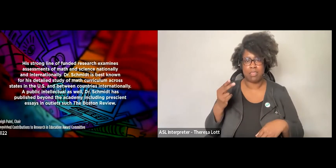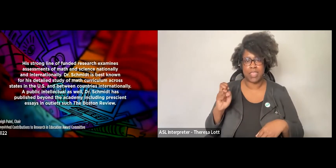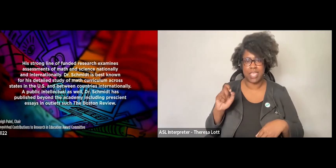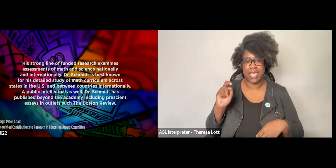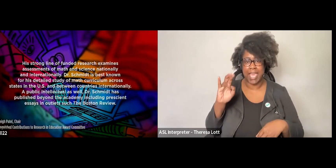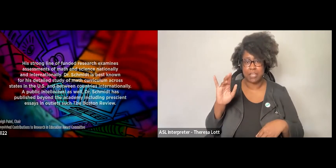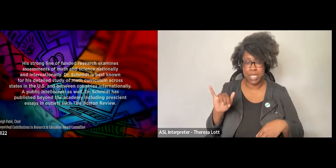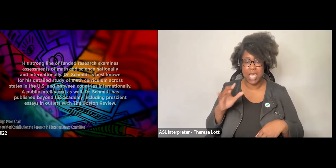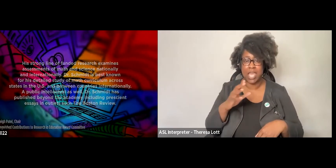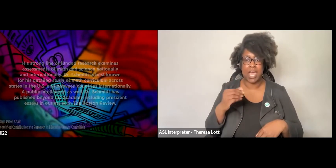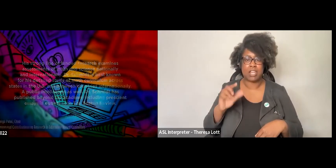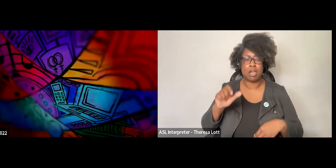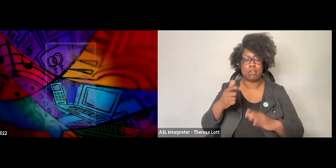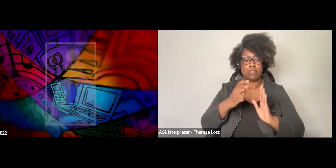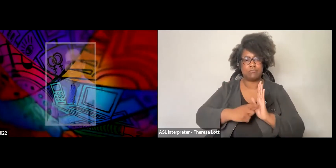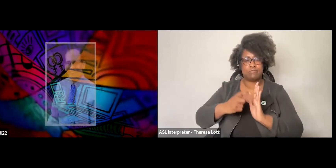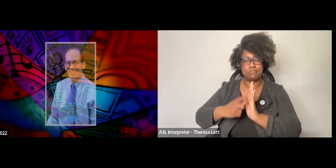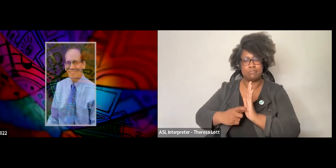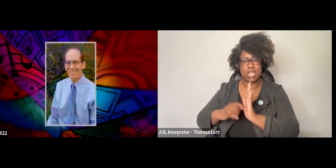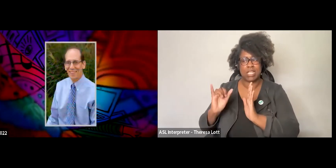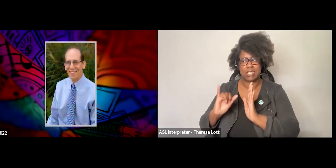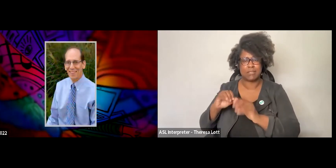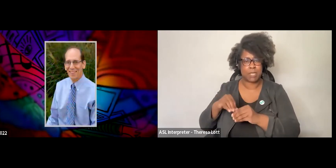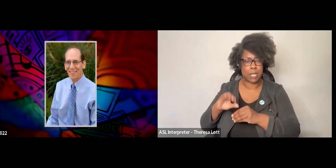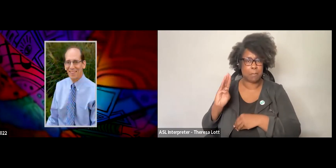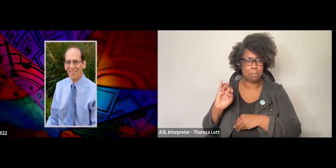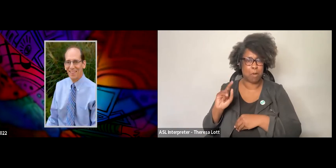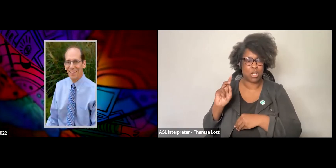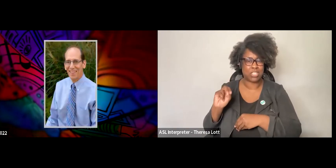such as the Boston Review.